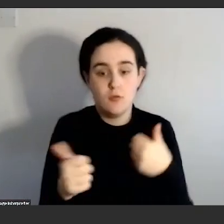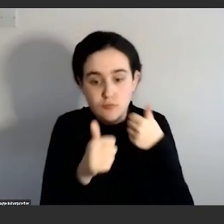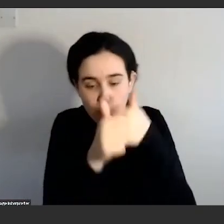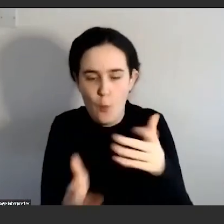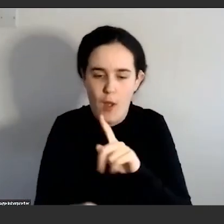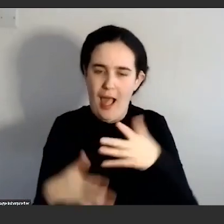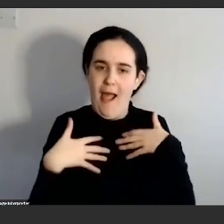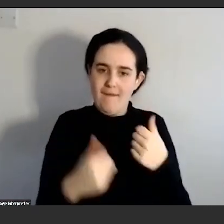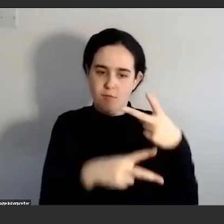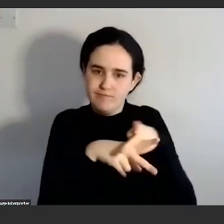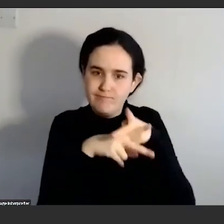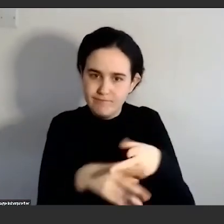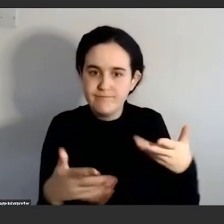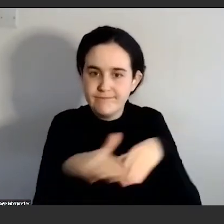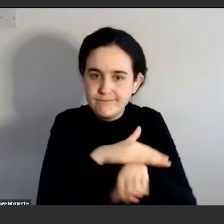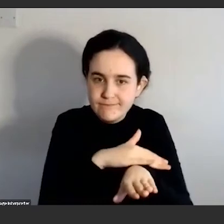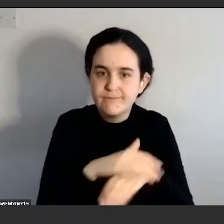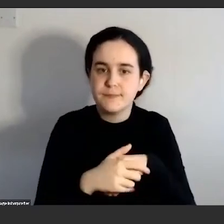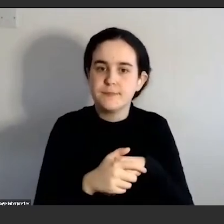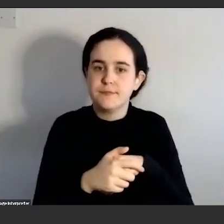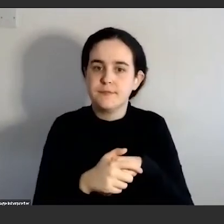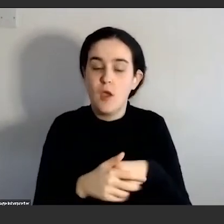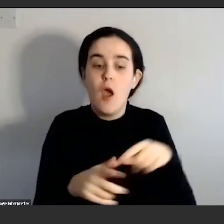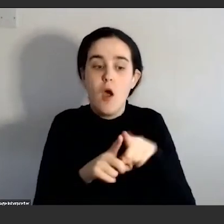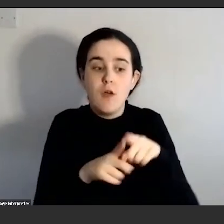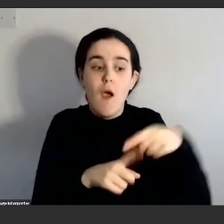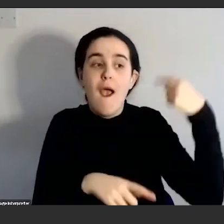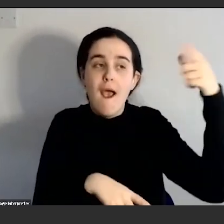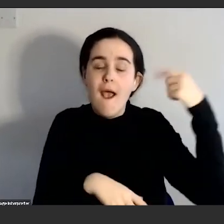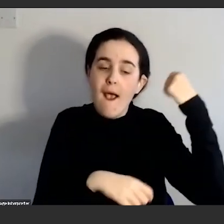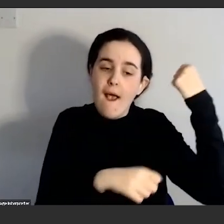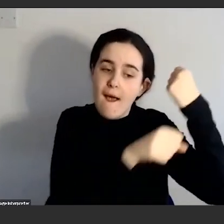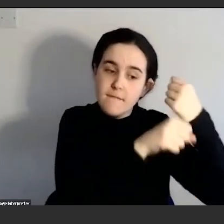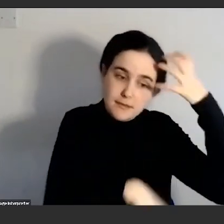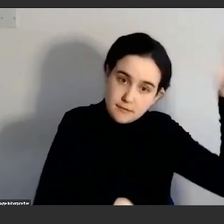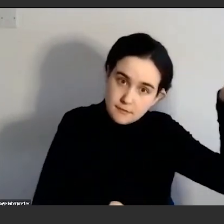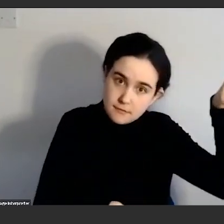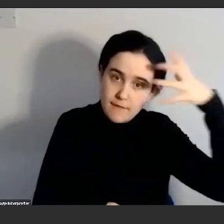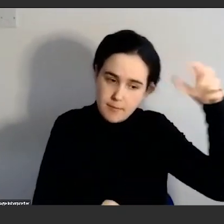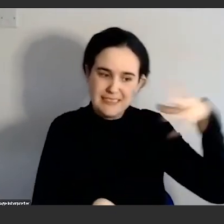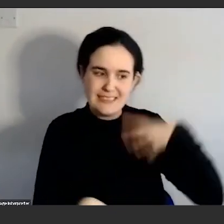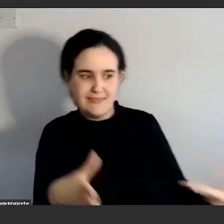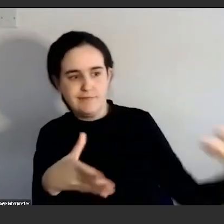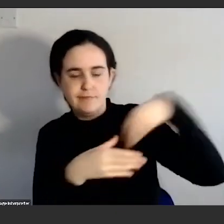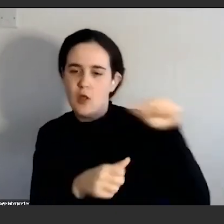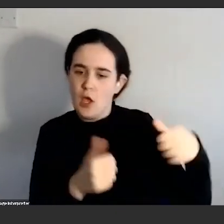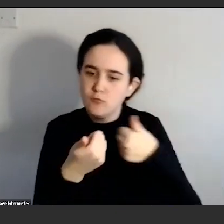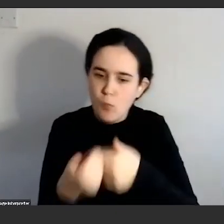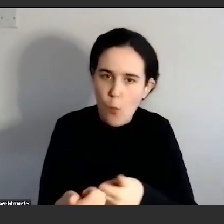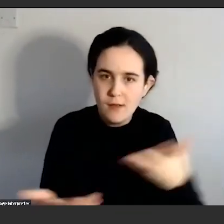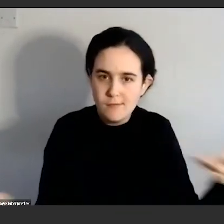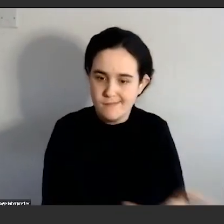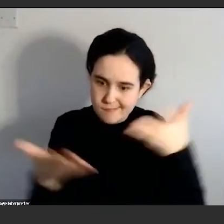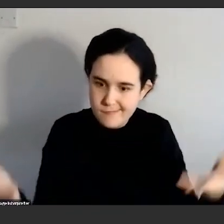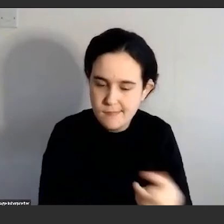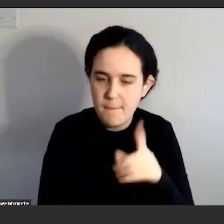when people talk about advocacy, lots of people start switching off because it's about articles, it's about conventions, it's about sustainable development